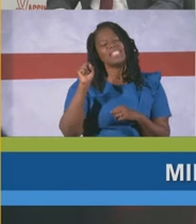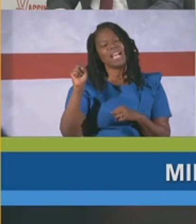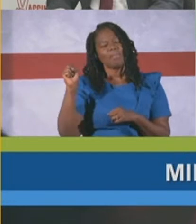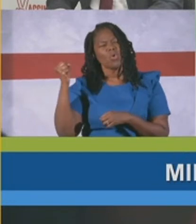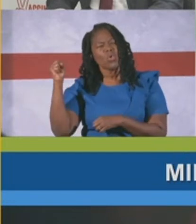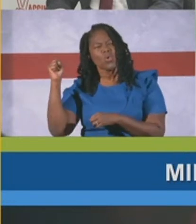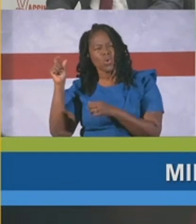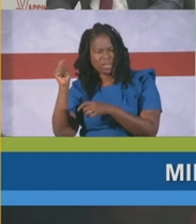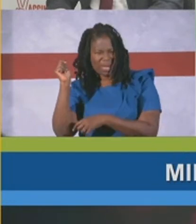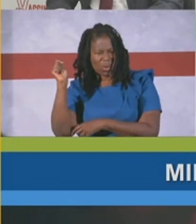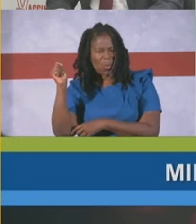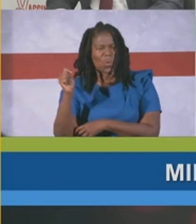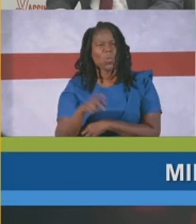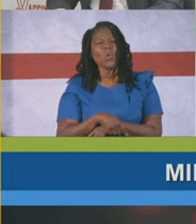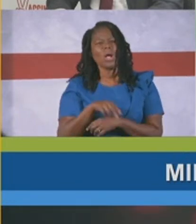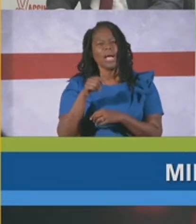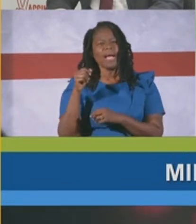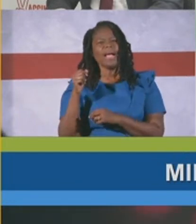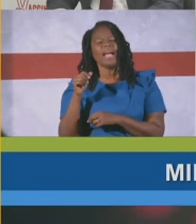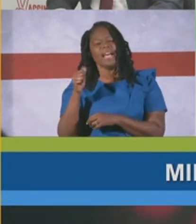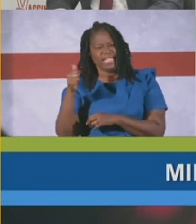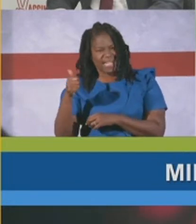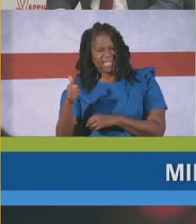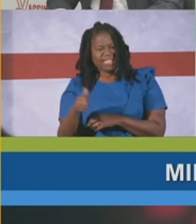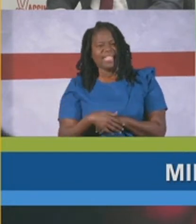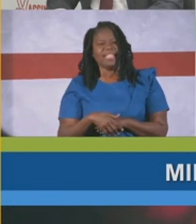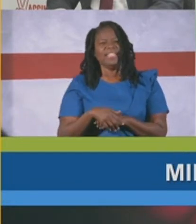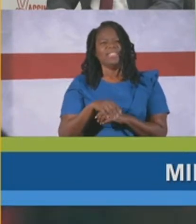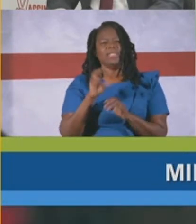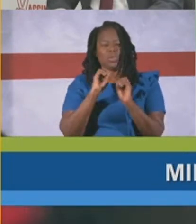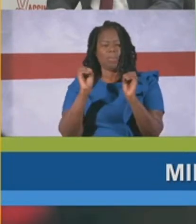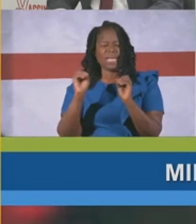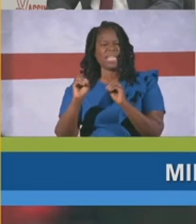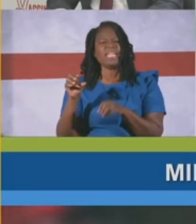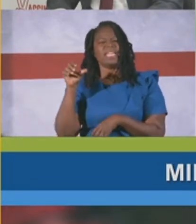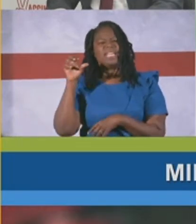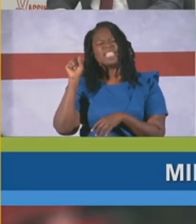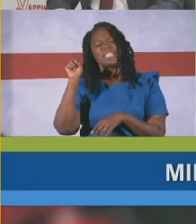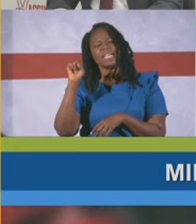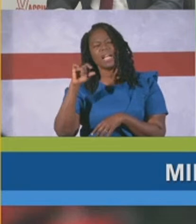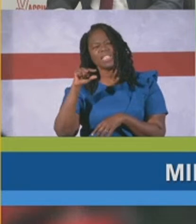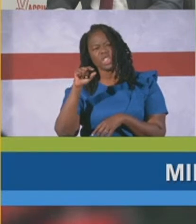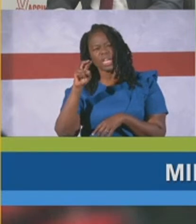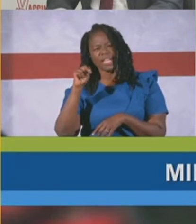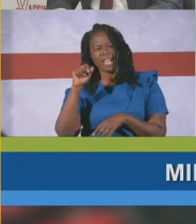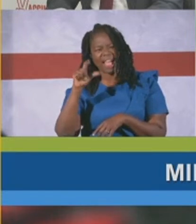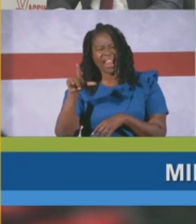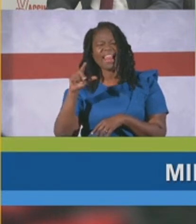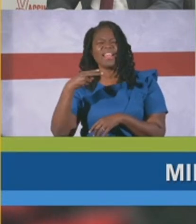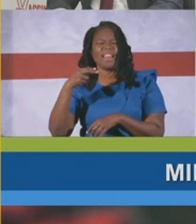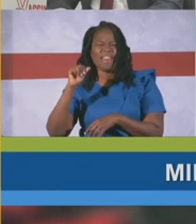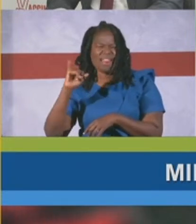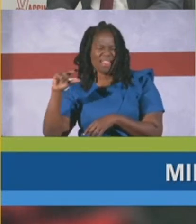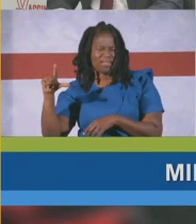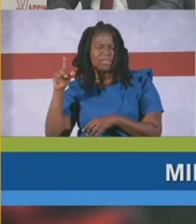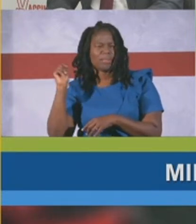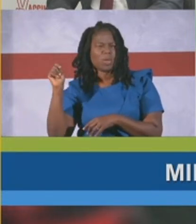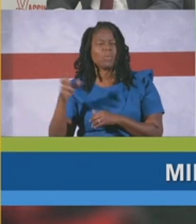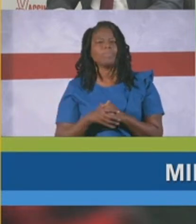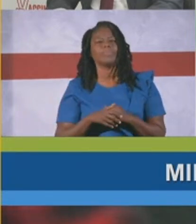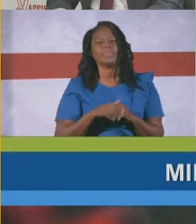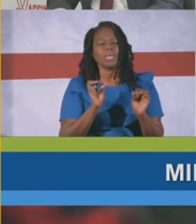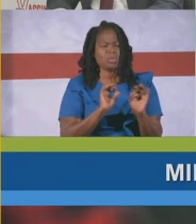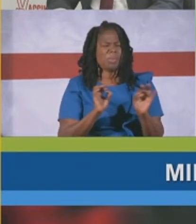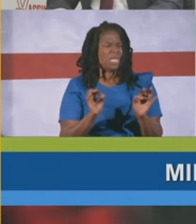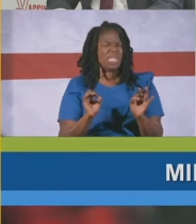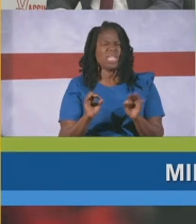George, 10. And at Scarborough General Hospital, Signal Hill, no one. In terms of our step-down facilities, Claxton Bay, no persons at